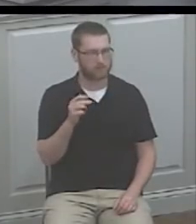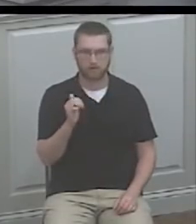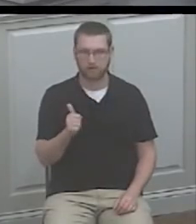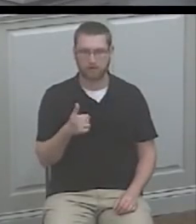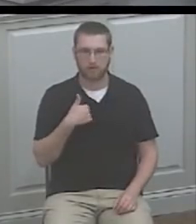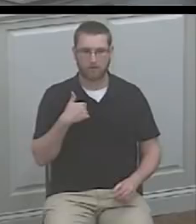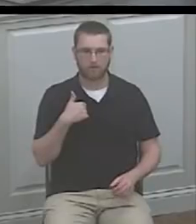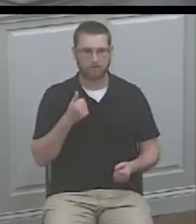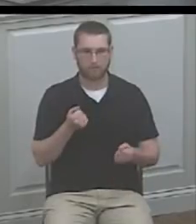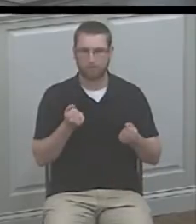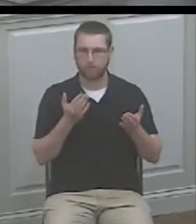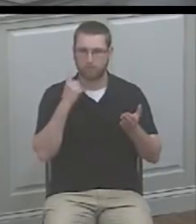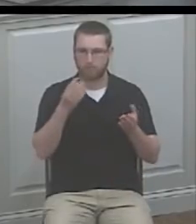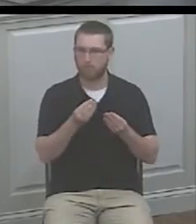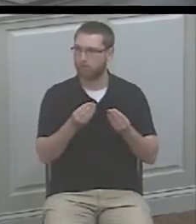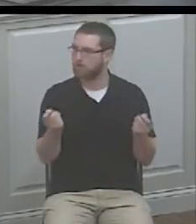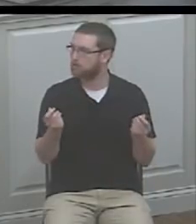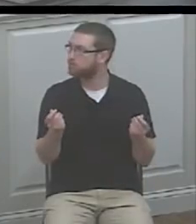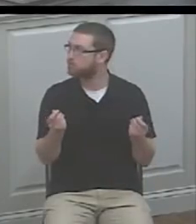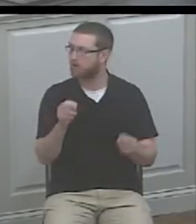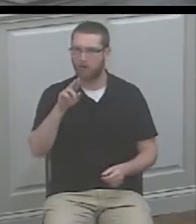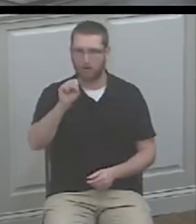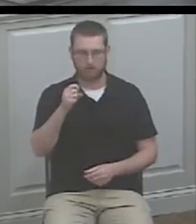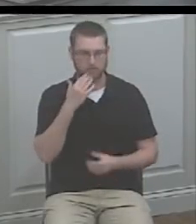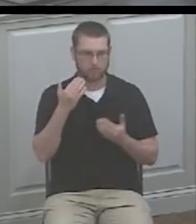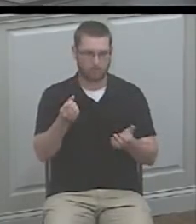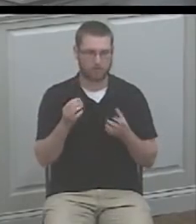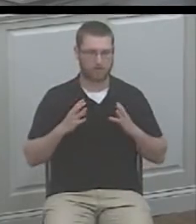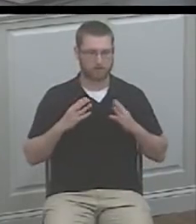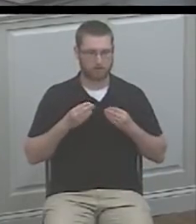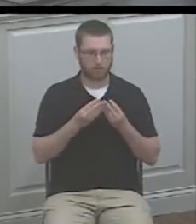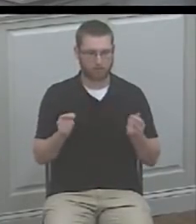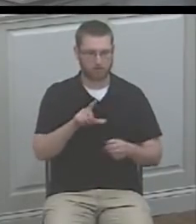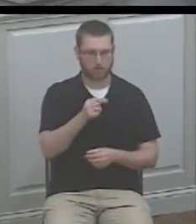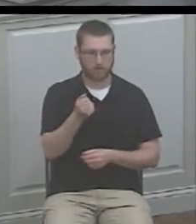Do I have a motion for the resolution? Sure, I'll move to accept resolution number